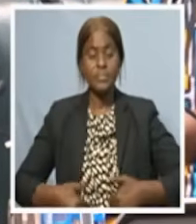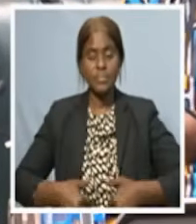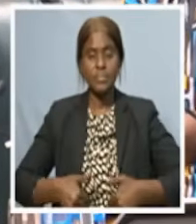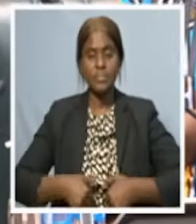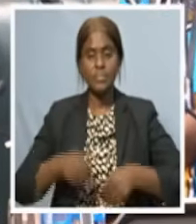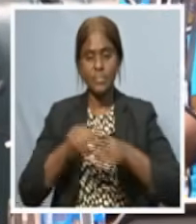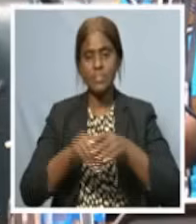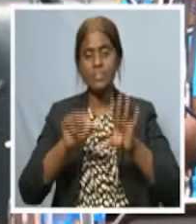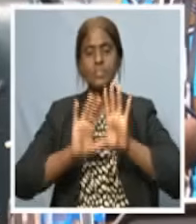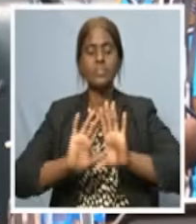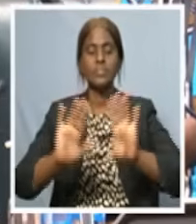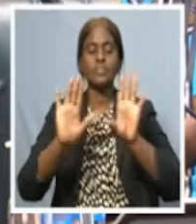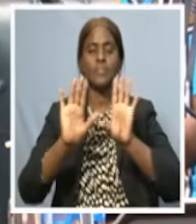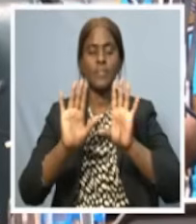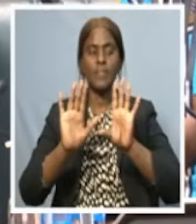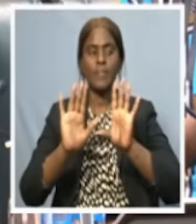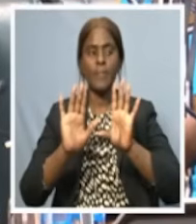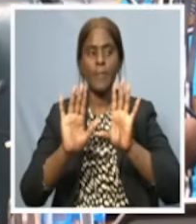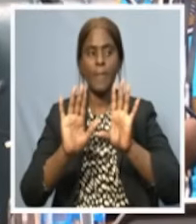on